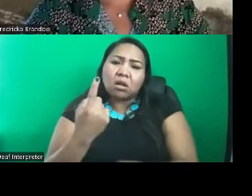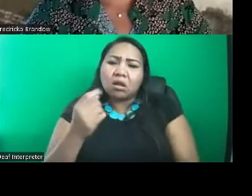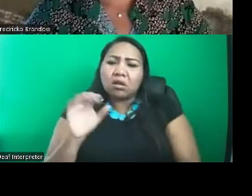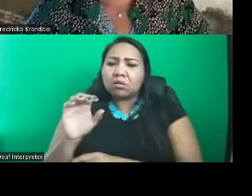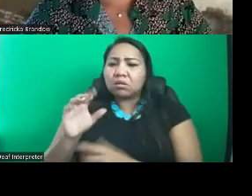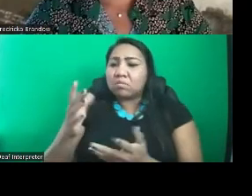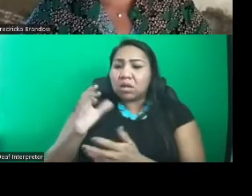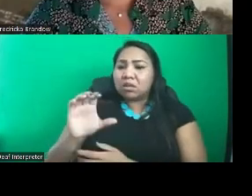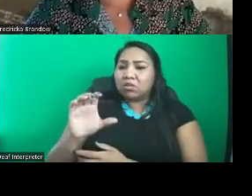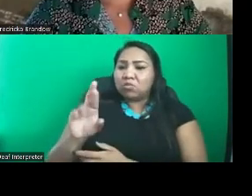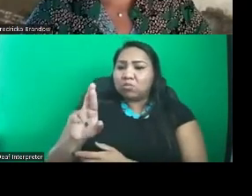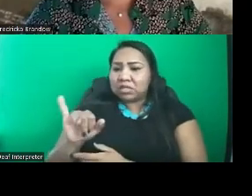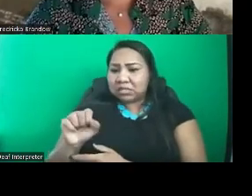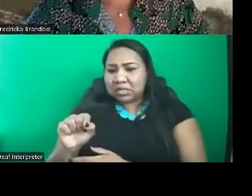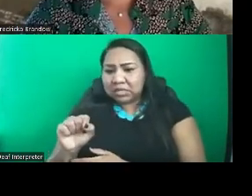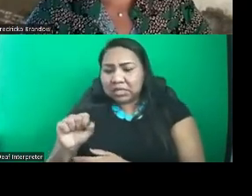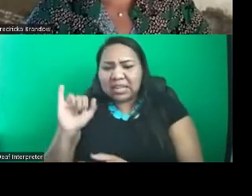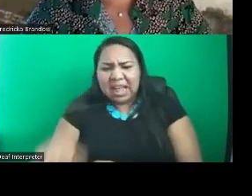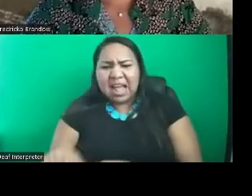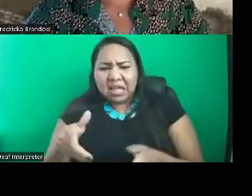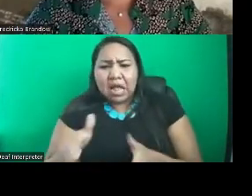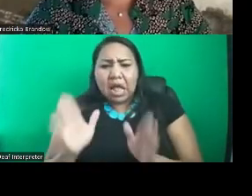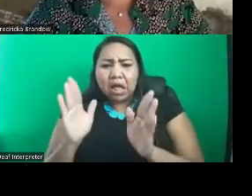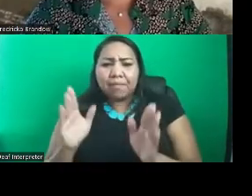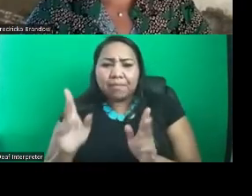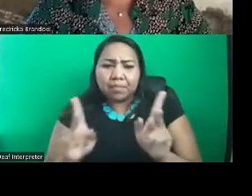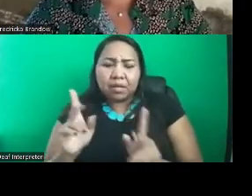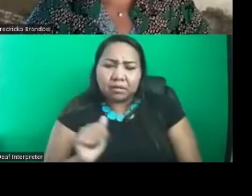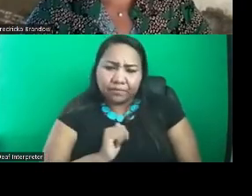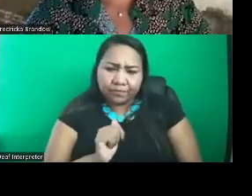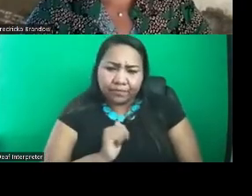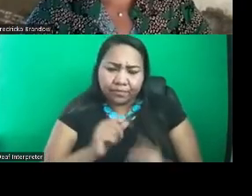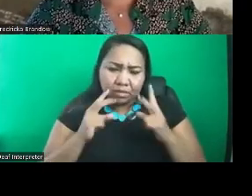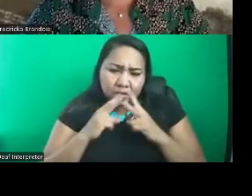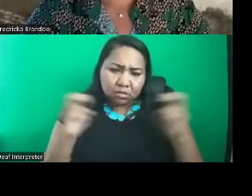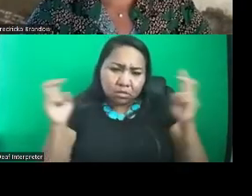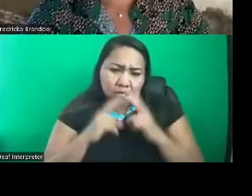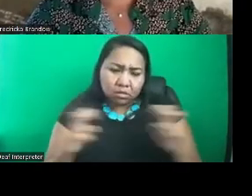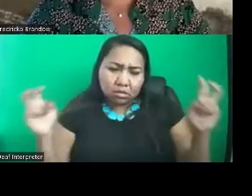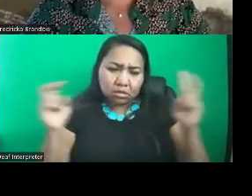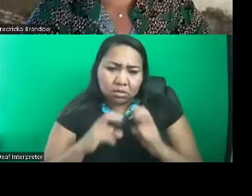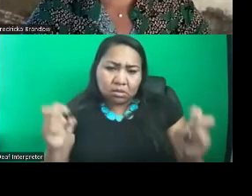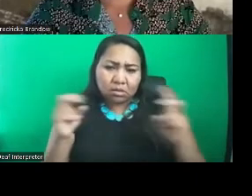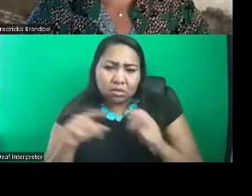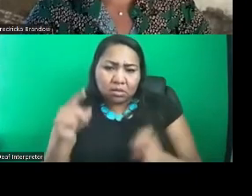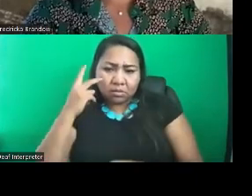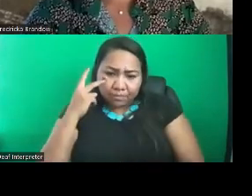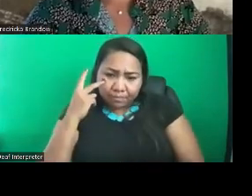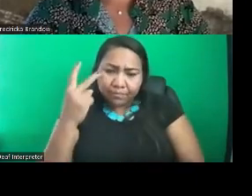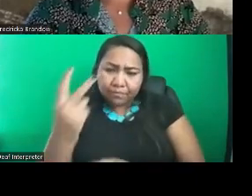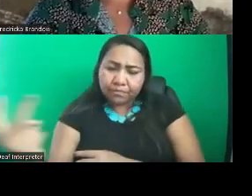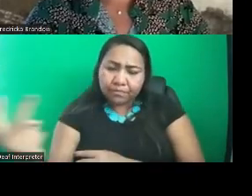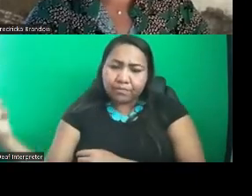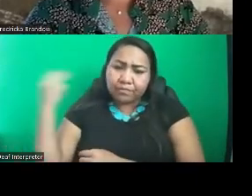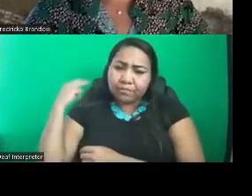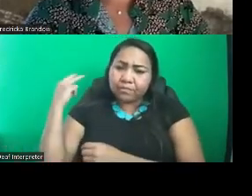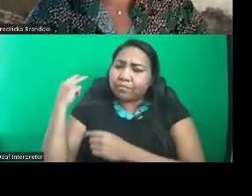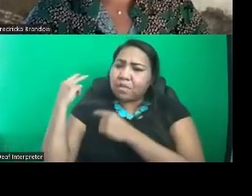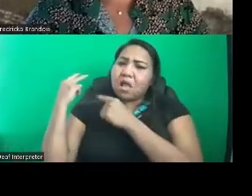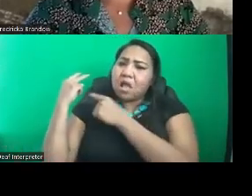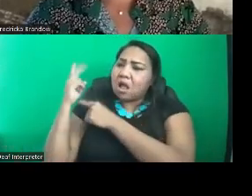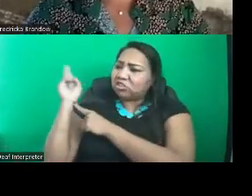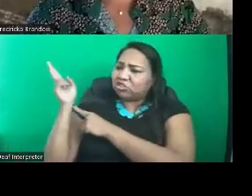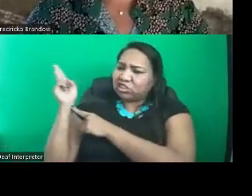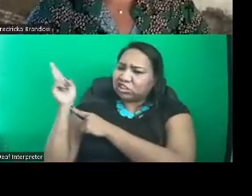are realizing and understanding this history that traditionally did not represent us as Indigenous